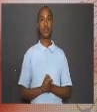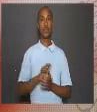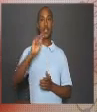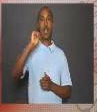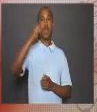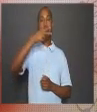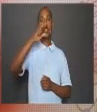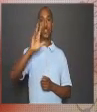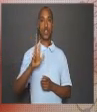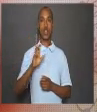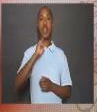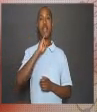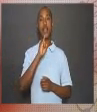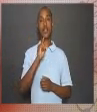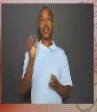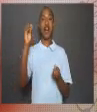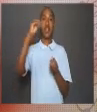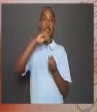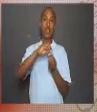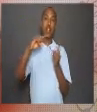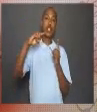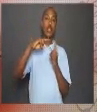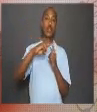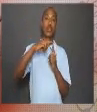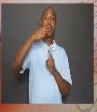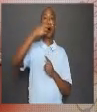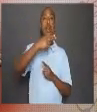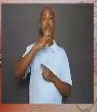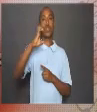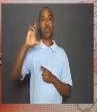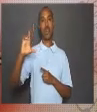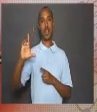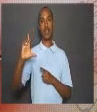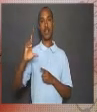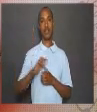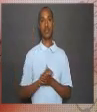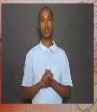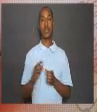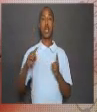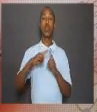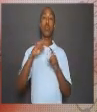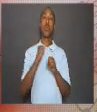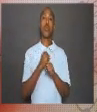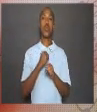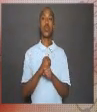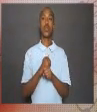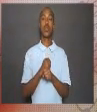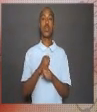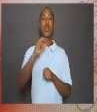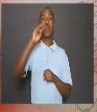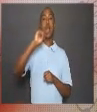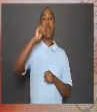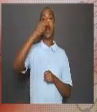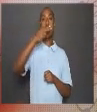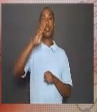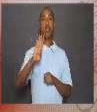Ammonia is added to hydrogen chloride to produce